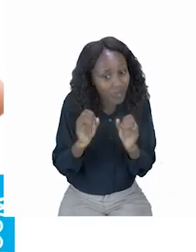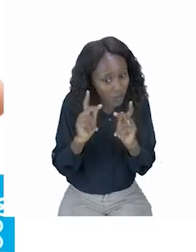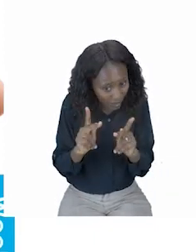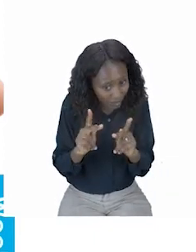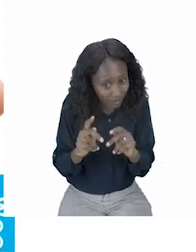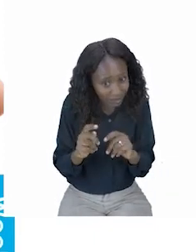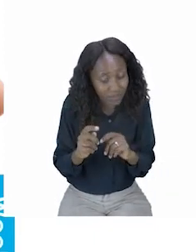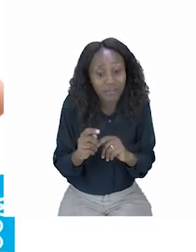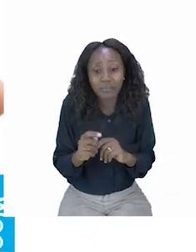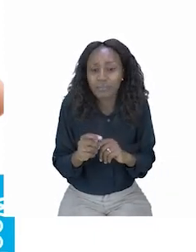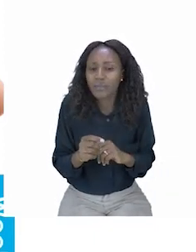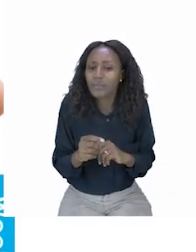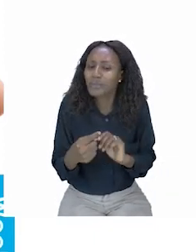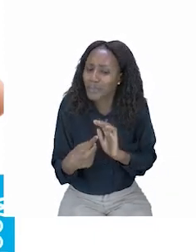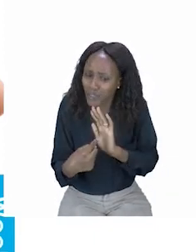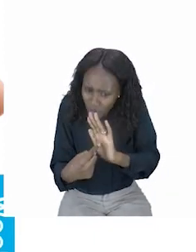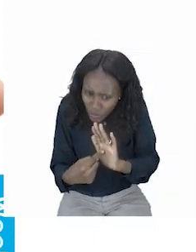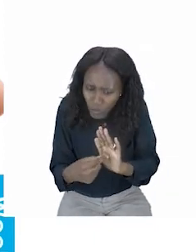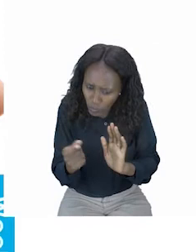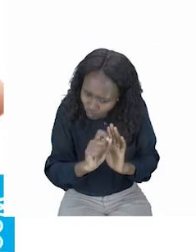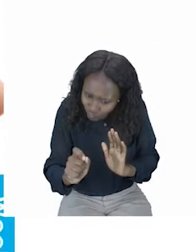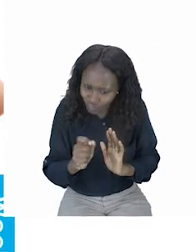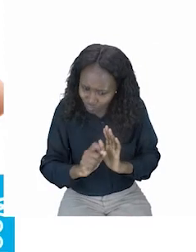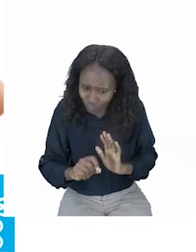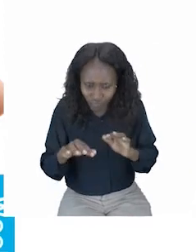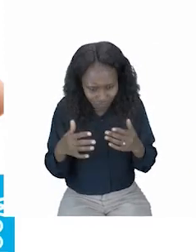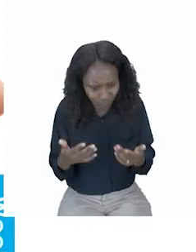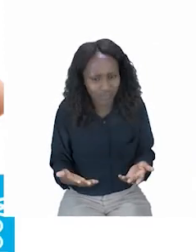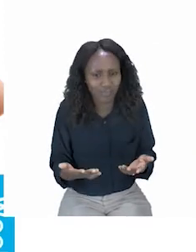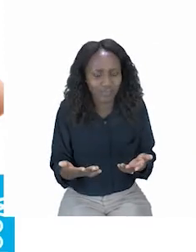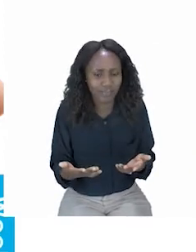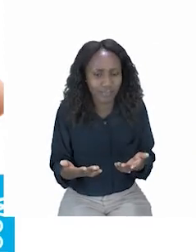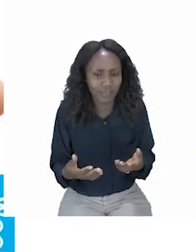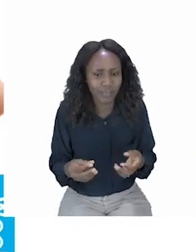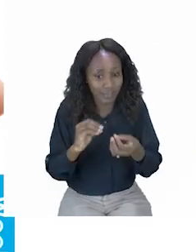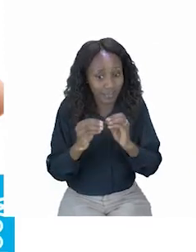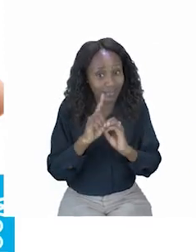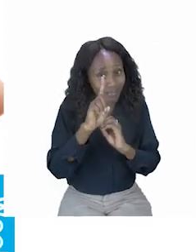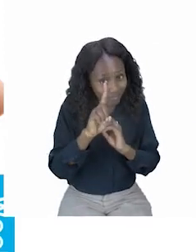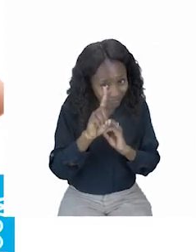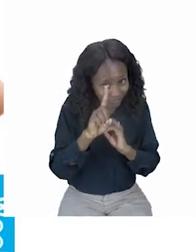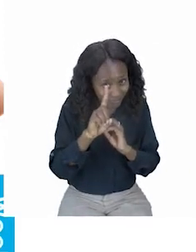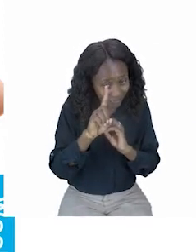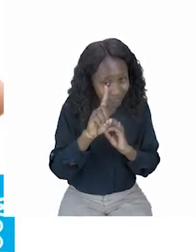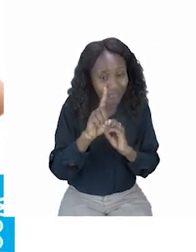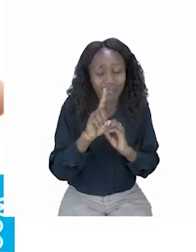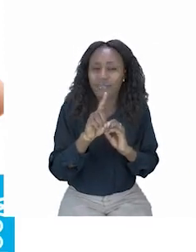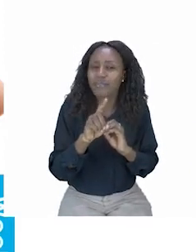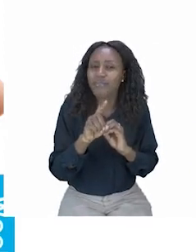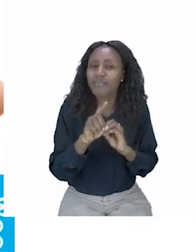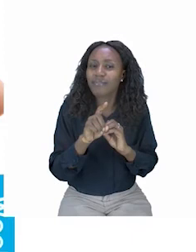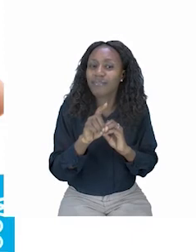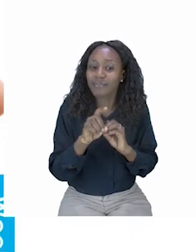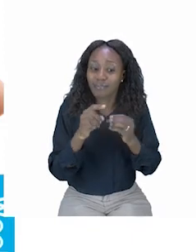problem, we need to show it on the paper. We are going to do number 1 together and then you